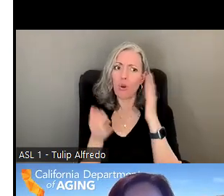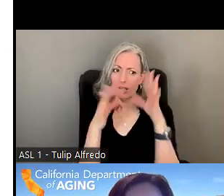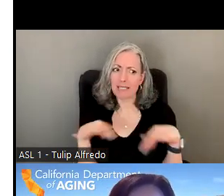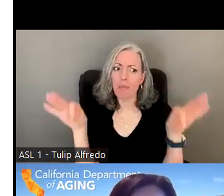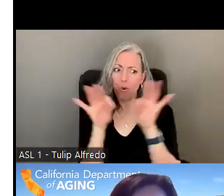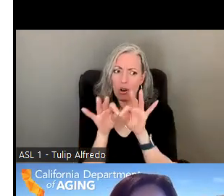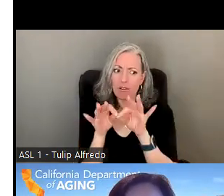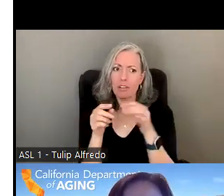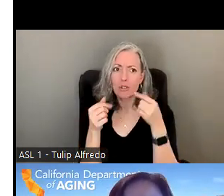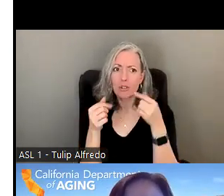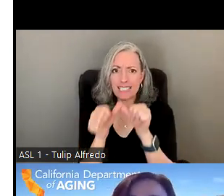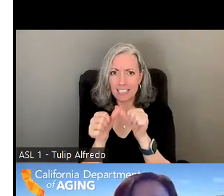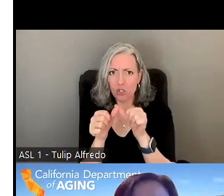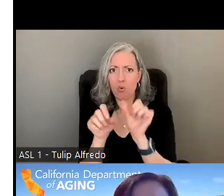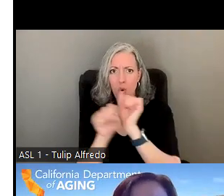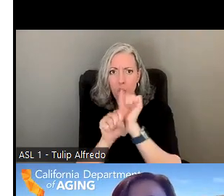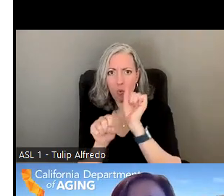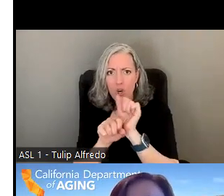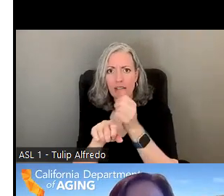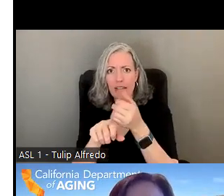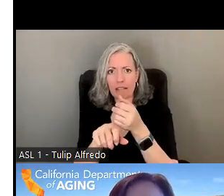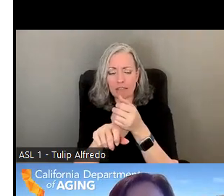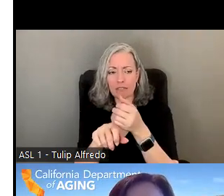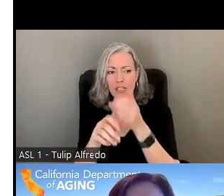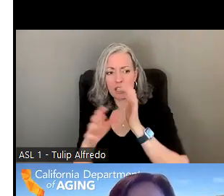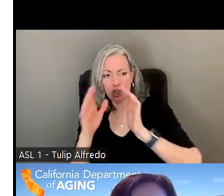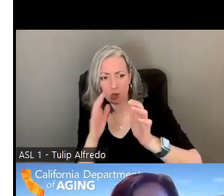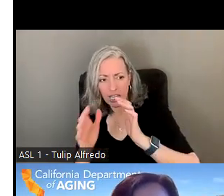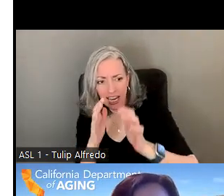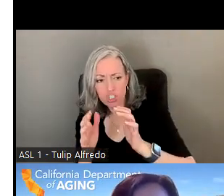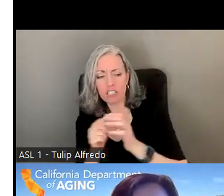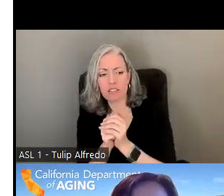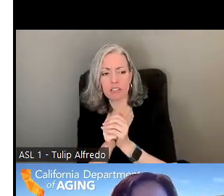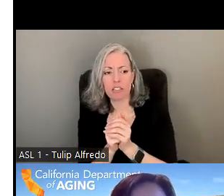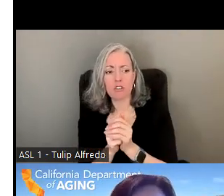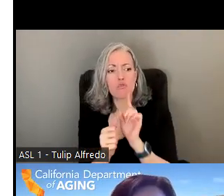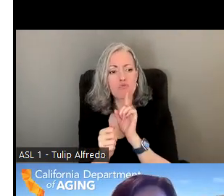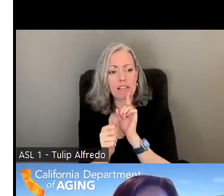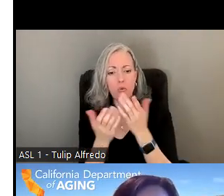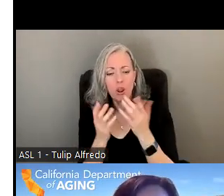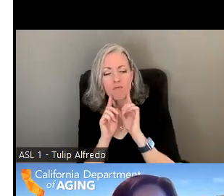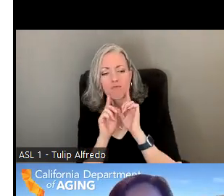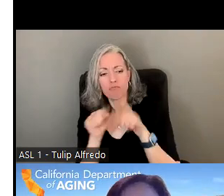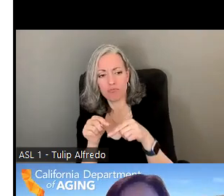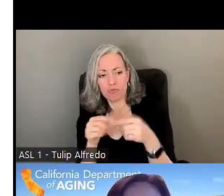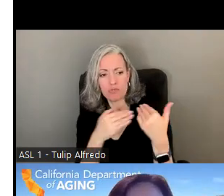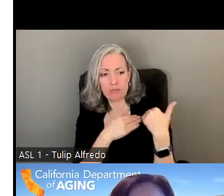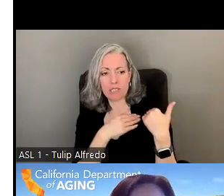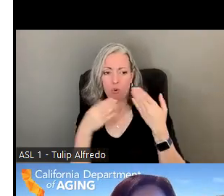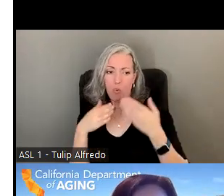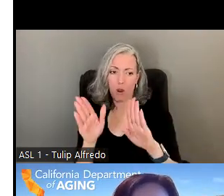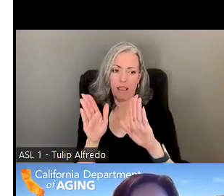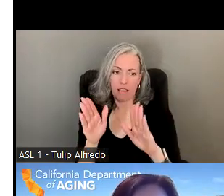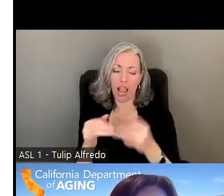to continue on and messaging and communication in a culturally responsive way. And then the last